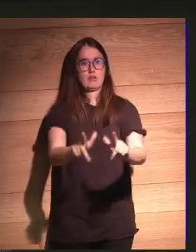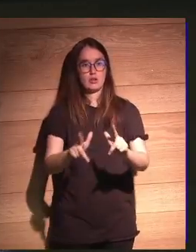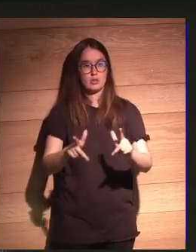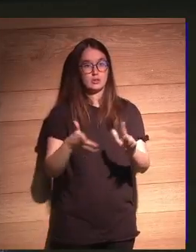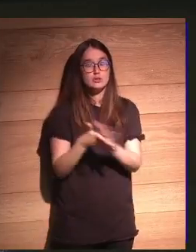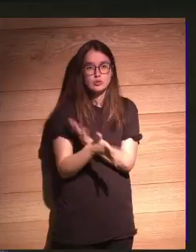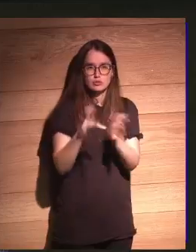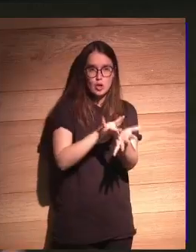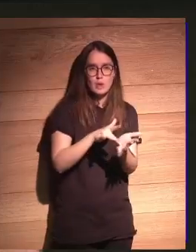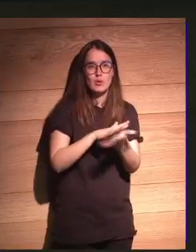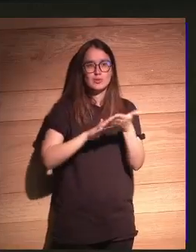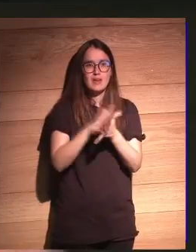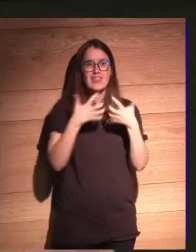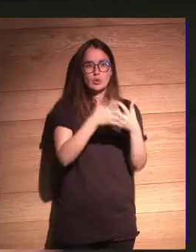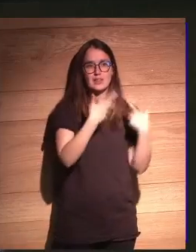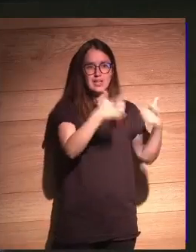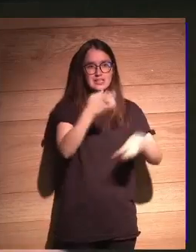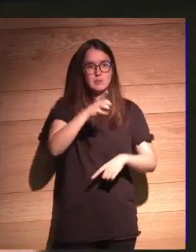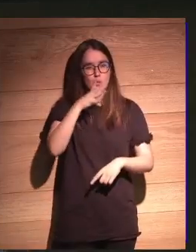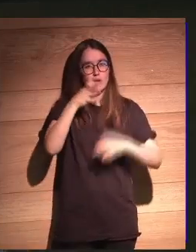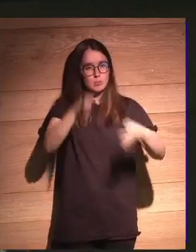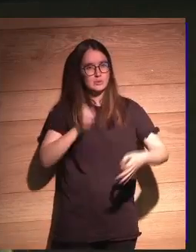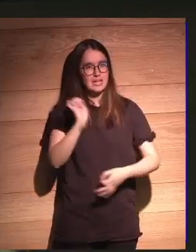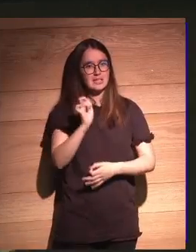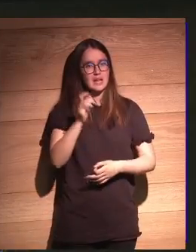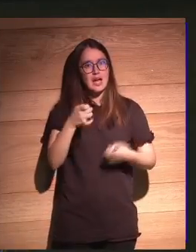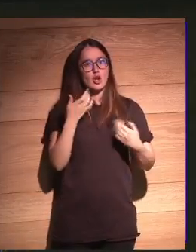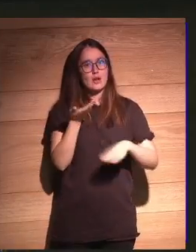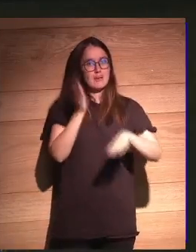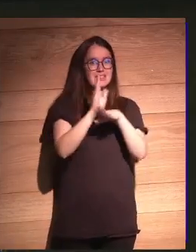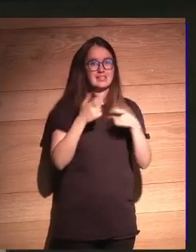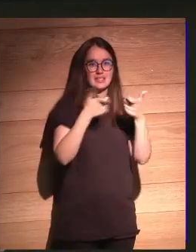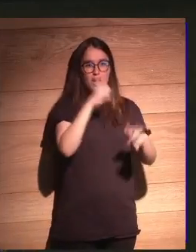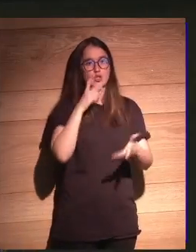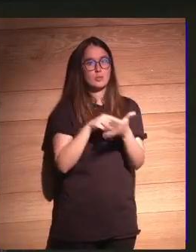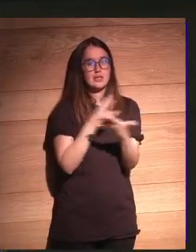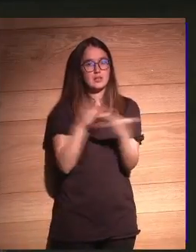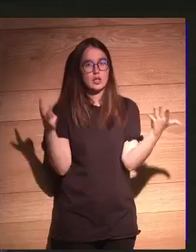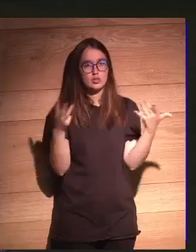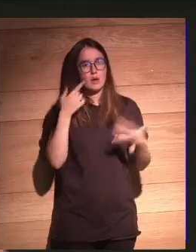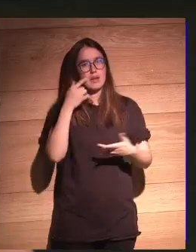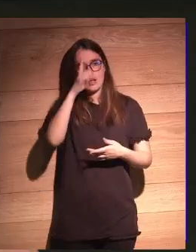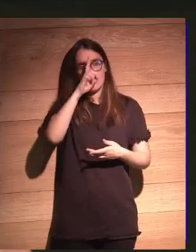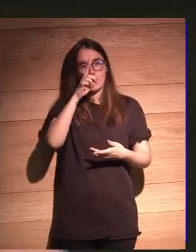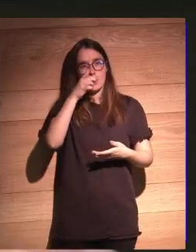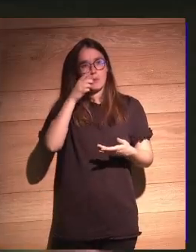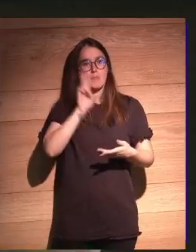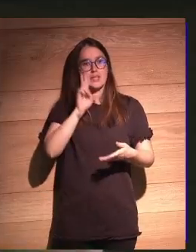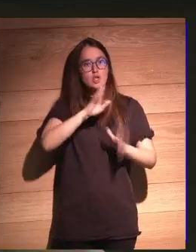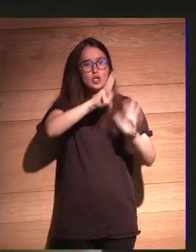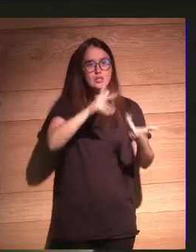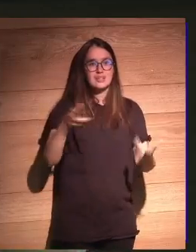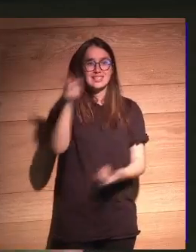see is that we have that polarization, and we can talk about class struggle because we've seen representatives from the sector in 2018. Have you